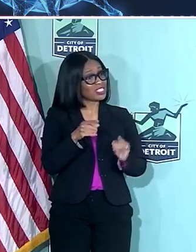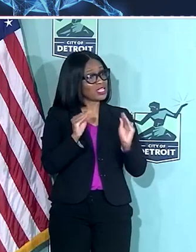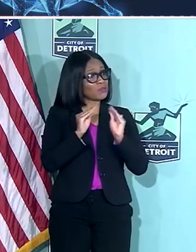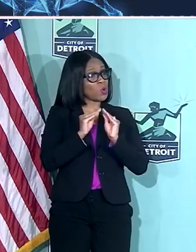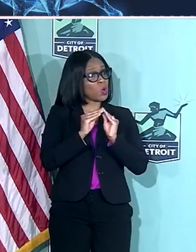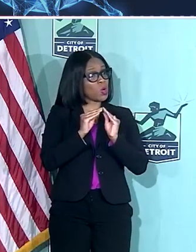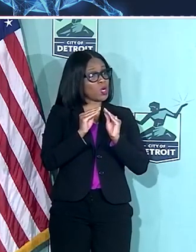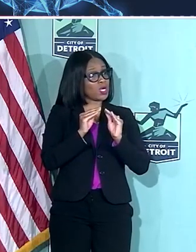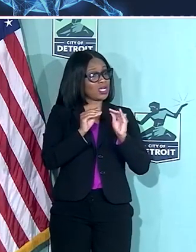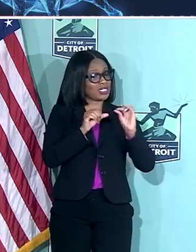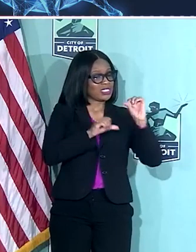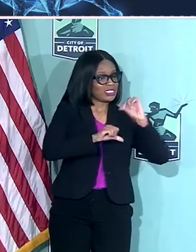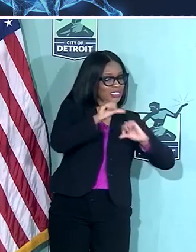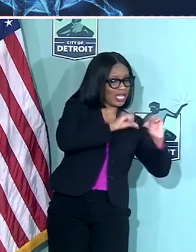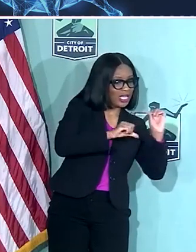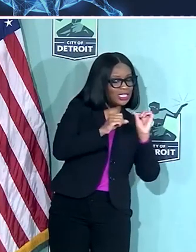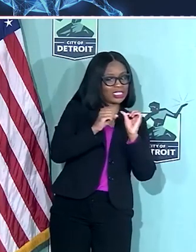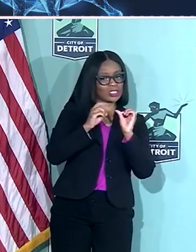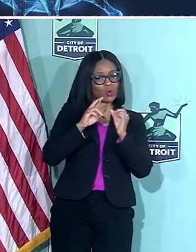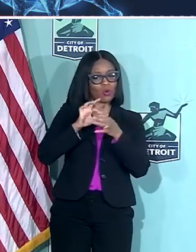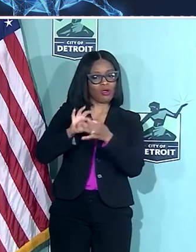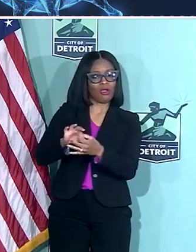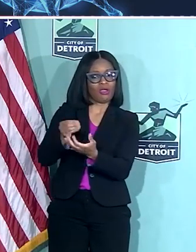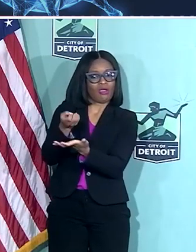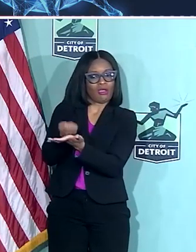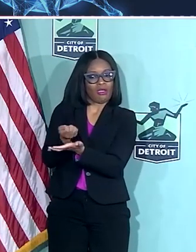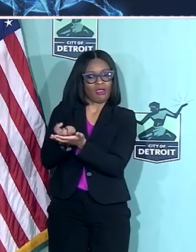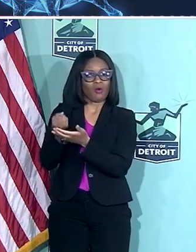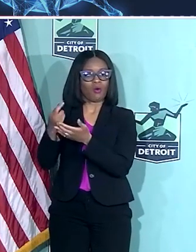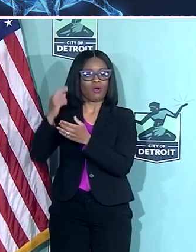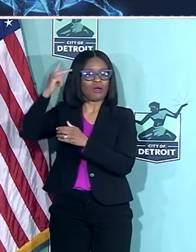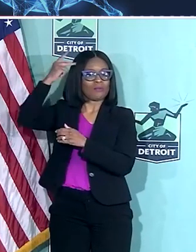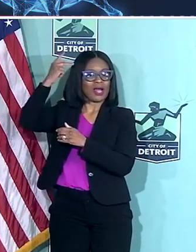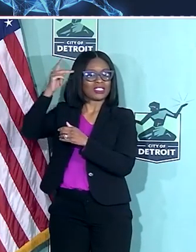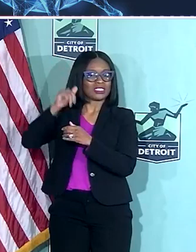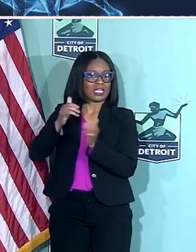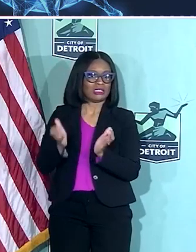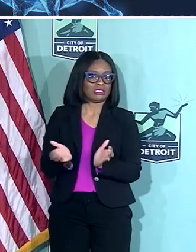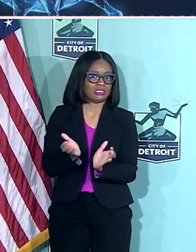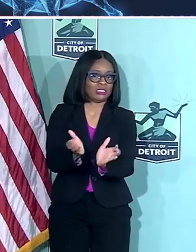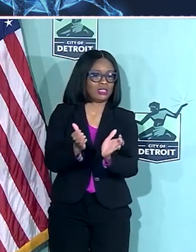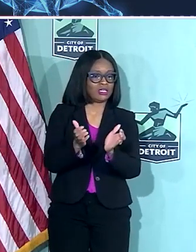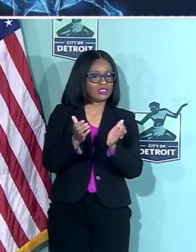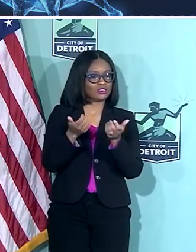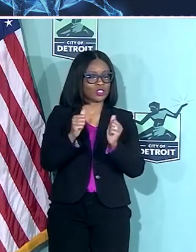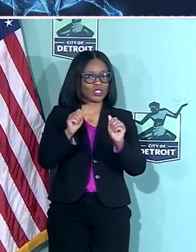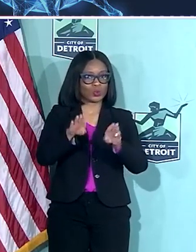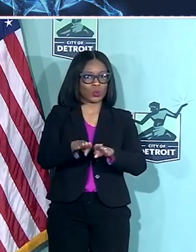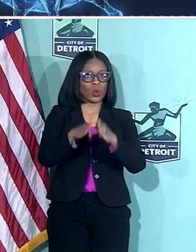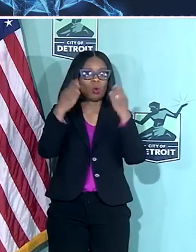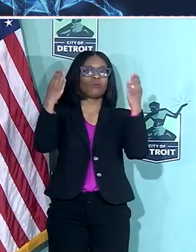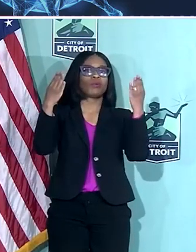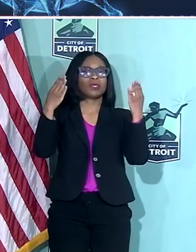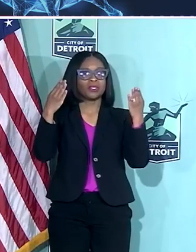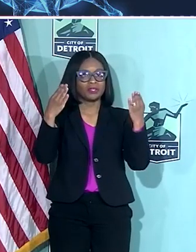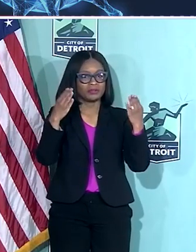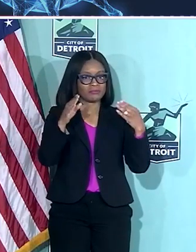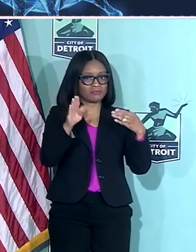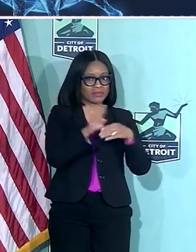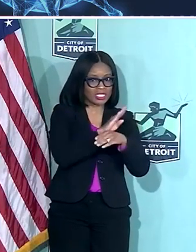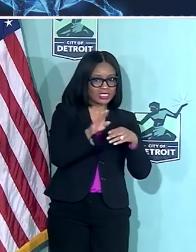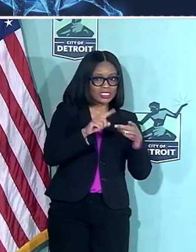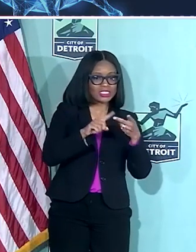science or economics and maybe politics that's driving this move towards reopening businesses and states and other places